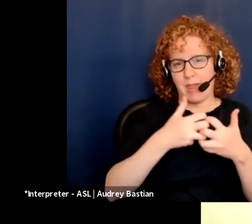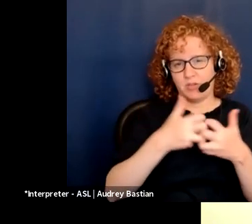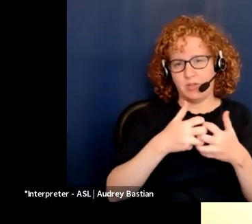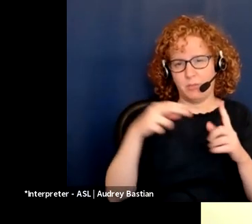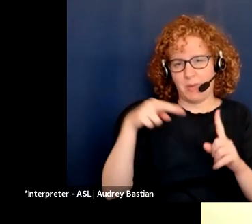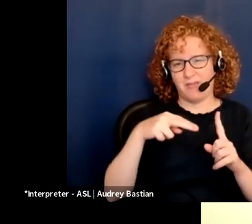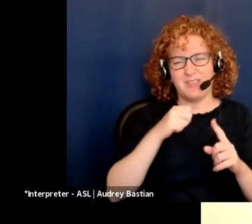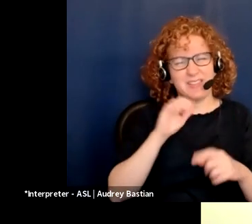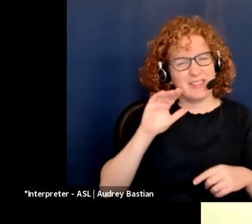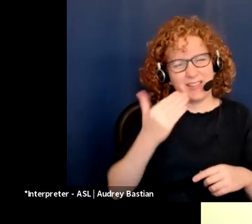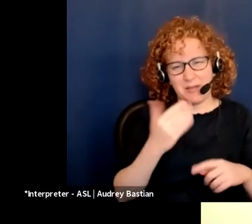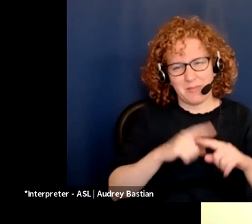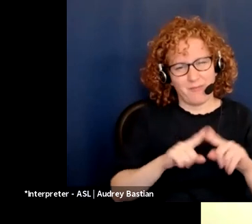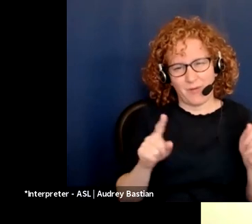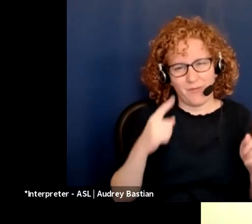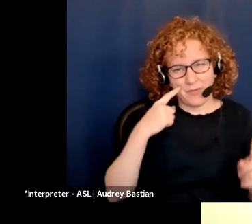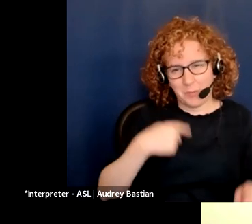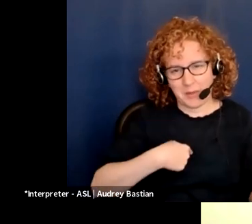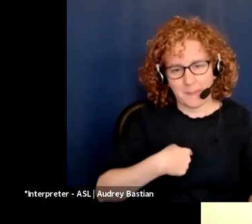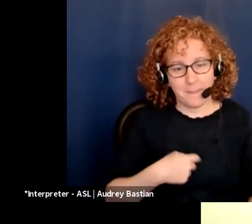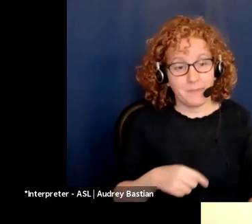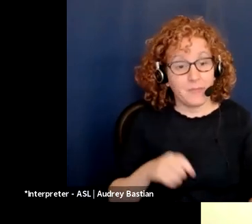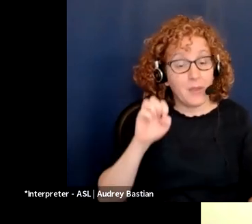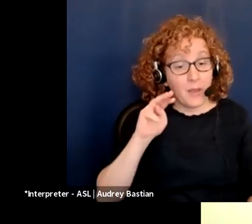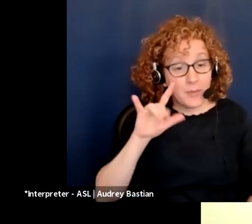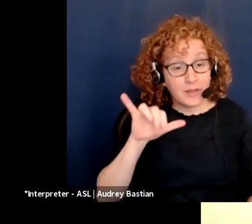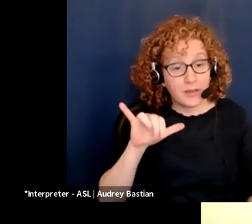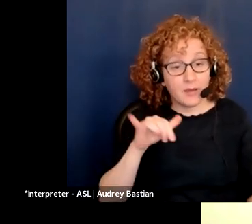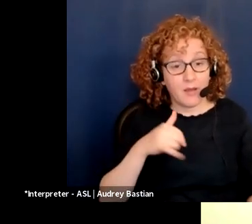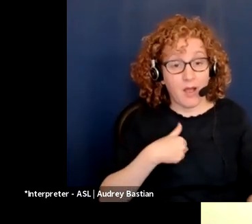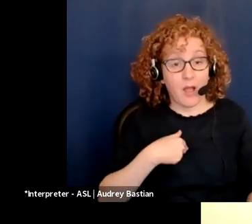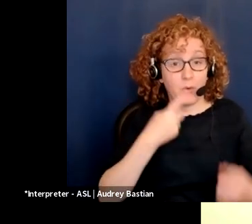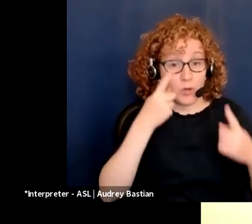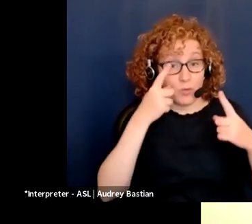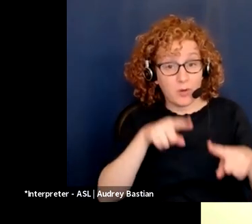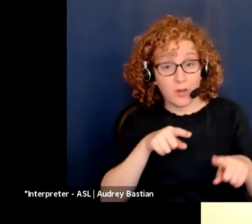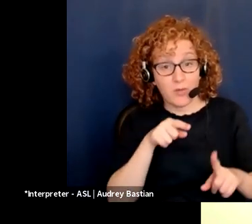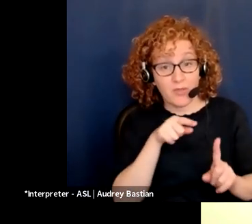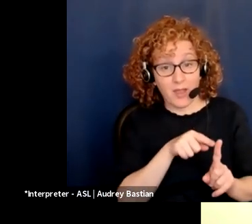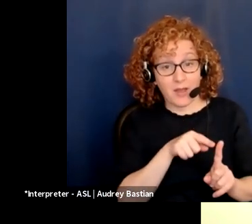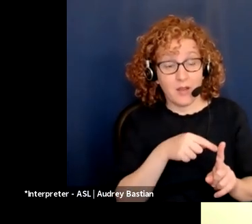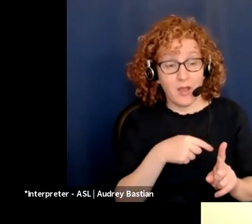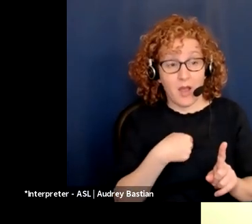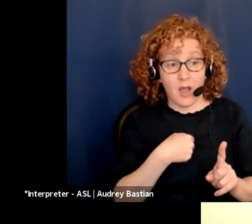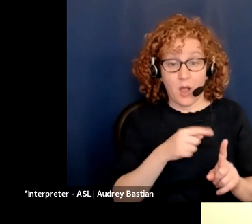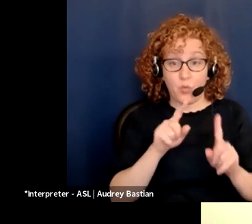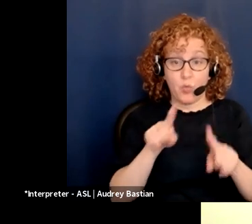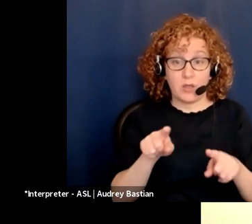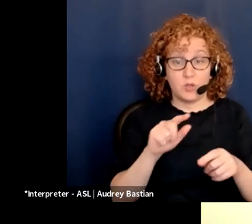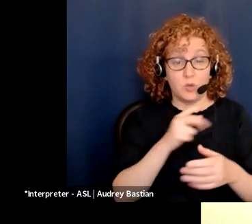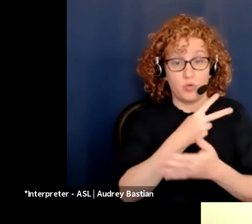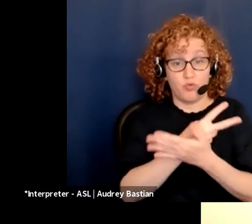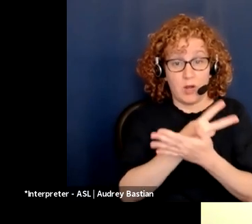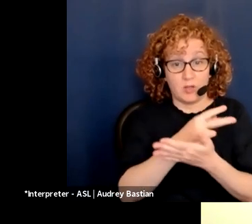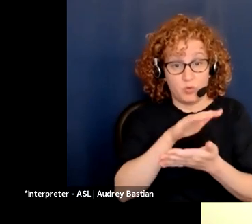very different to me. This is Emily. I would agree with that. I went to grad school in a state